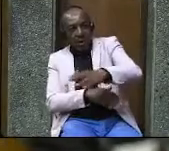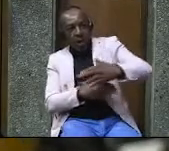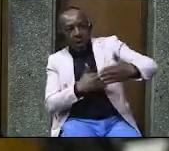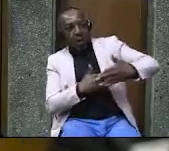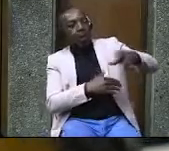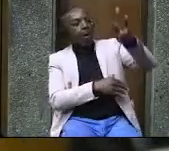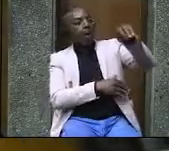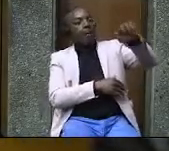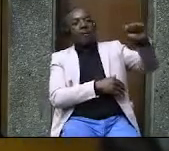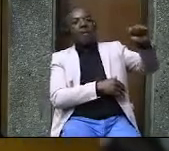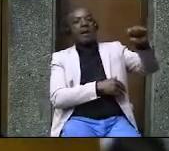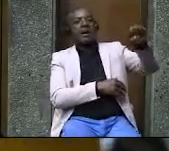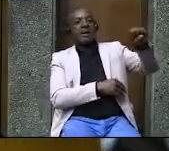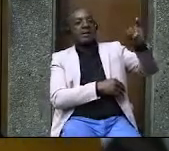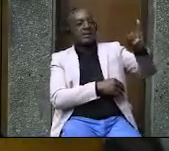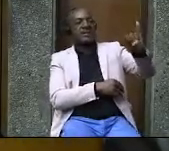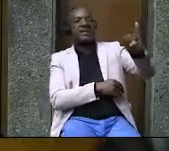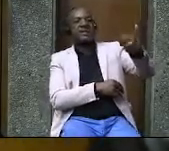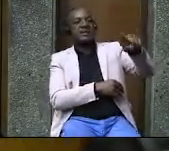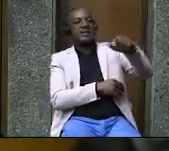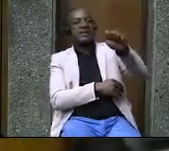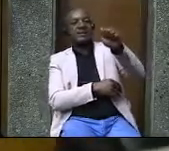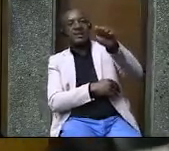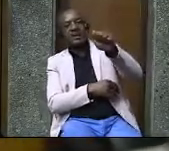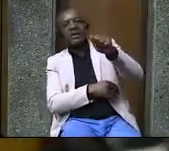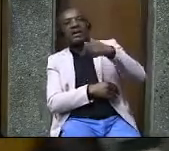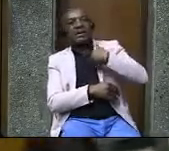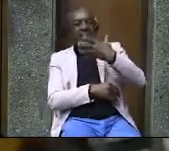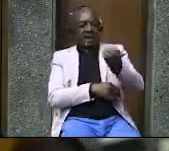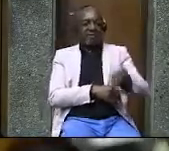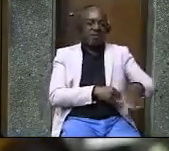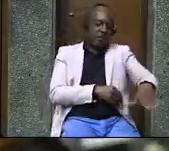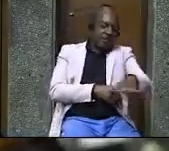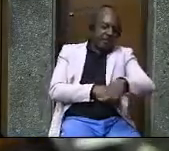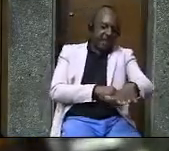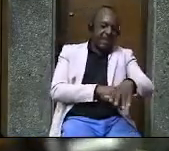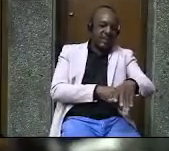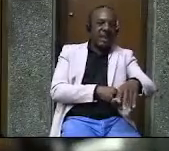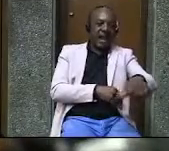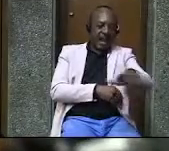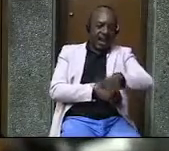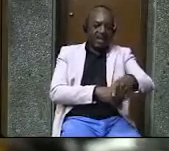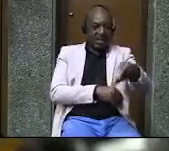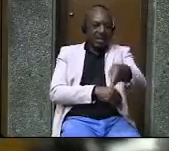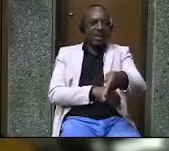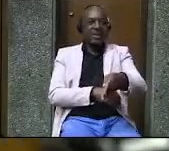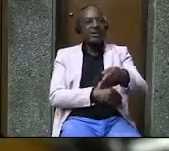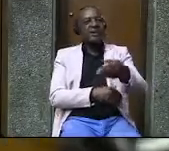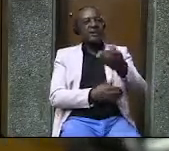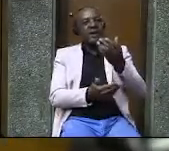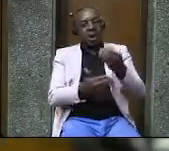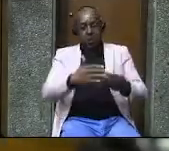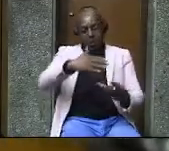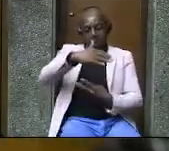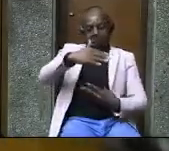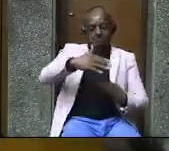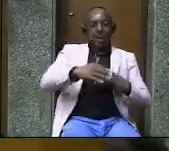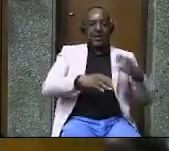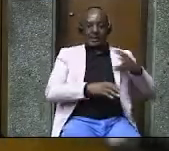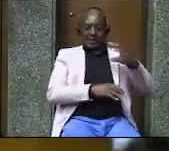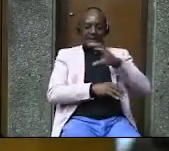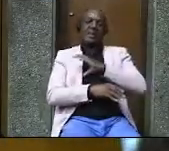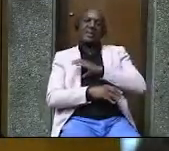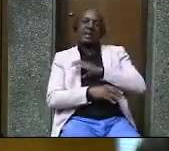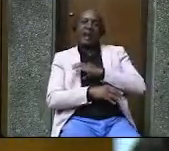kwamasiza kunendawo lapho ukuthi singayisebenzisa please besicela ukuthi emawodini wethu ama ward councillors